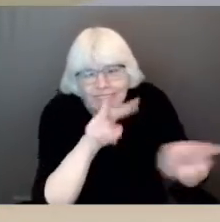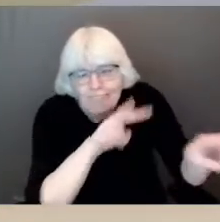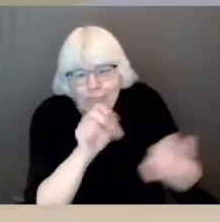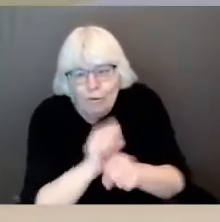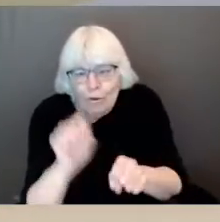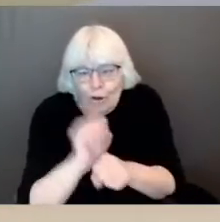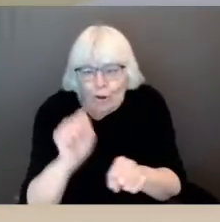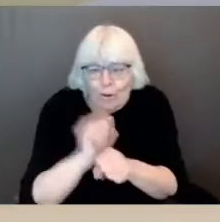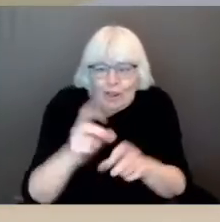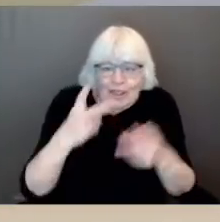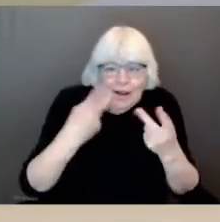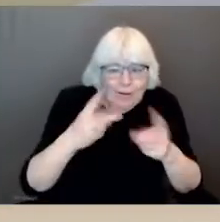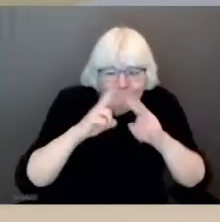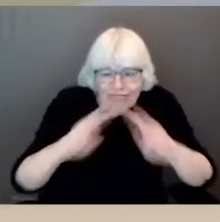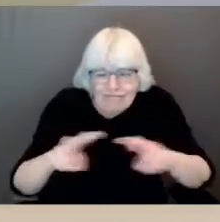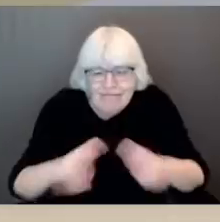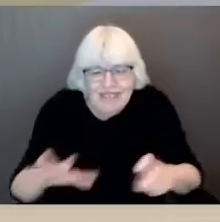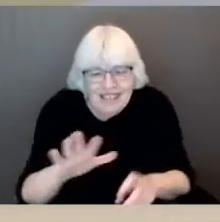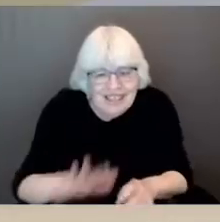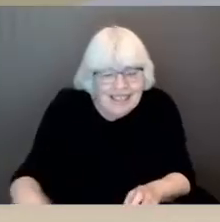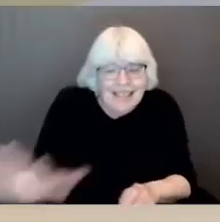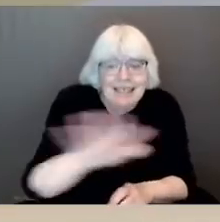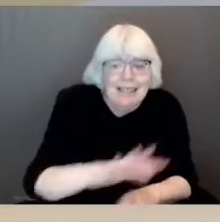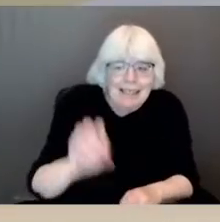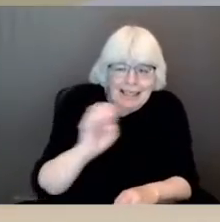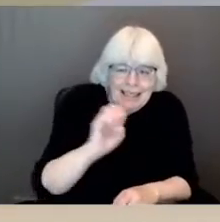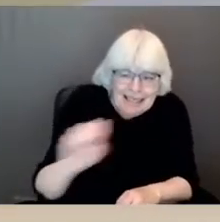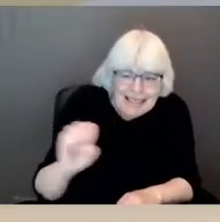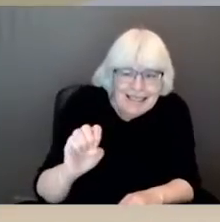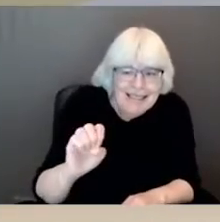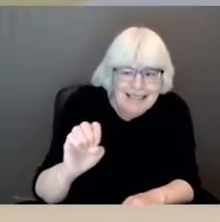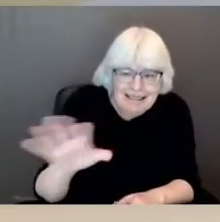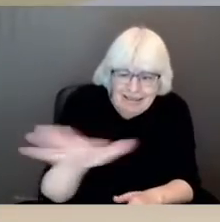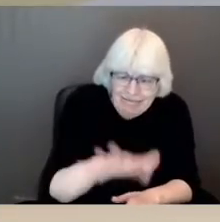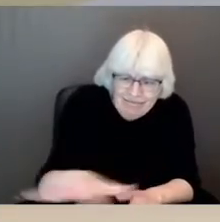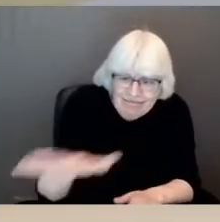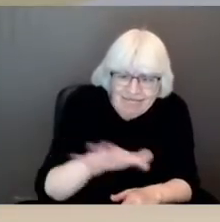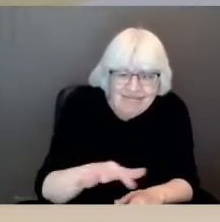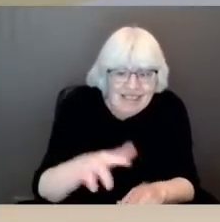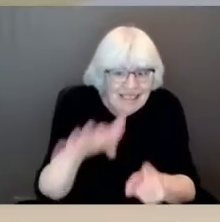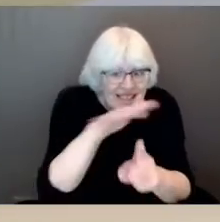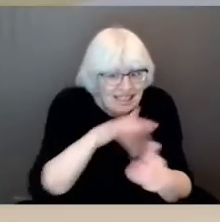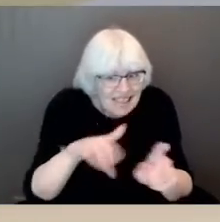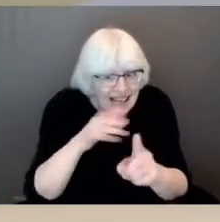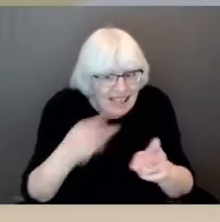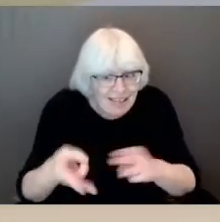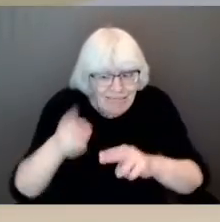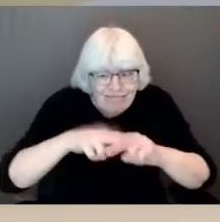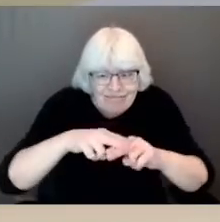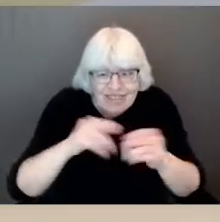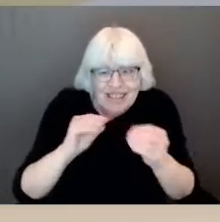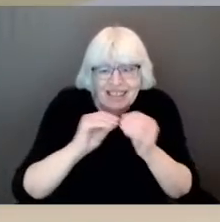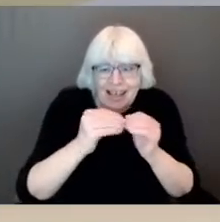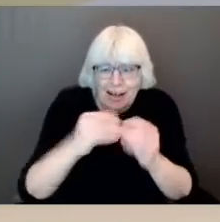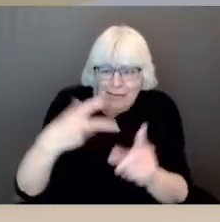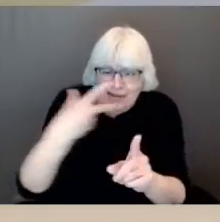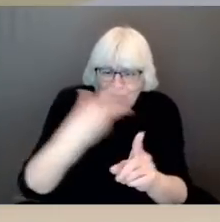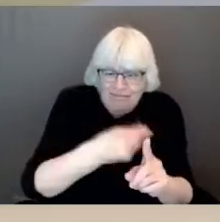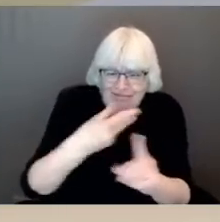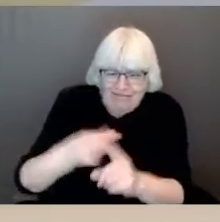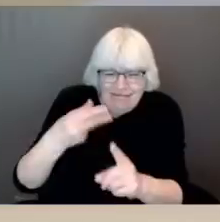But it'll also have to do with our vaccination rates here, in particular, certain age groups, and whether or not we can get all our children